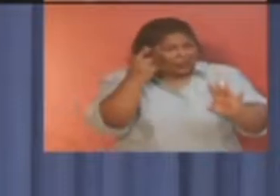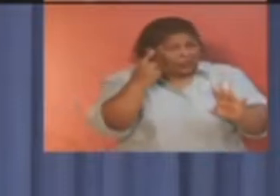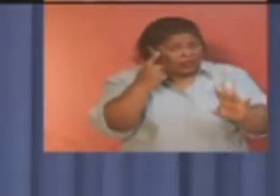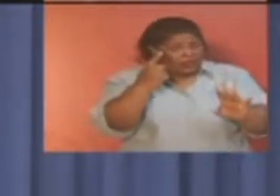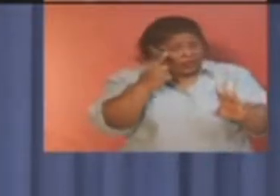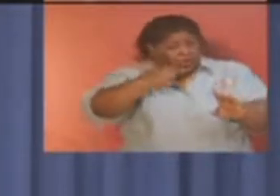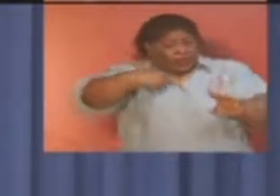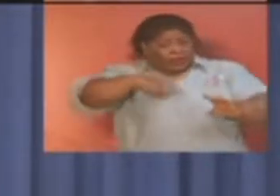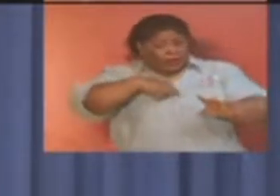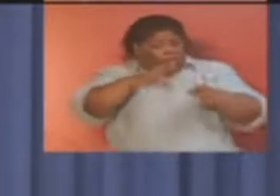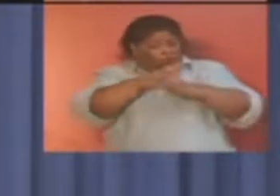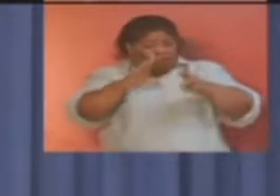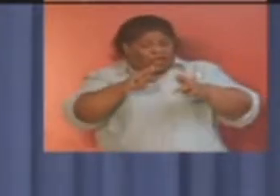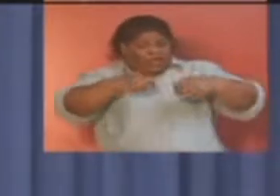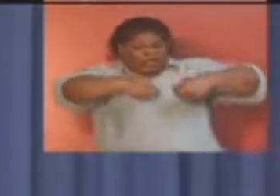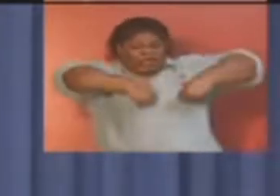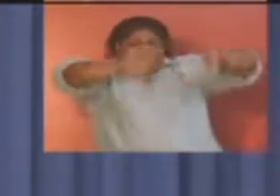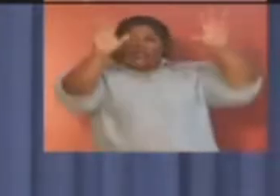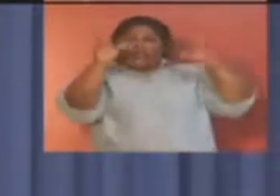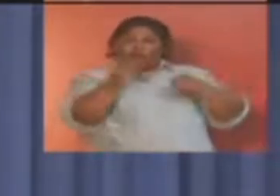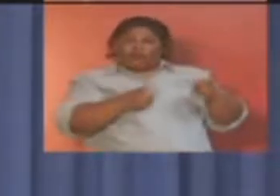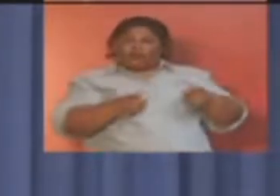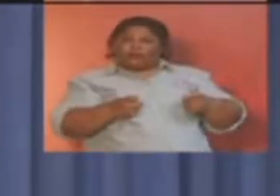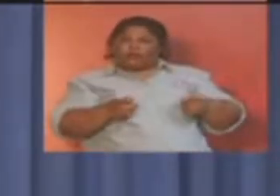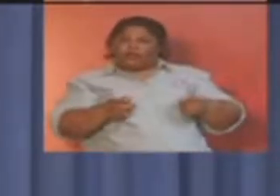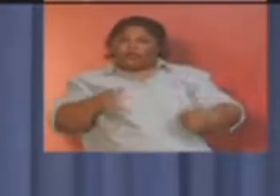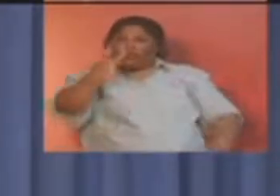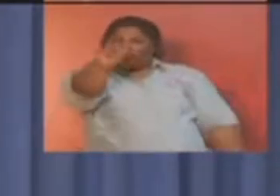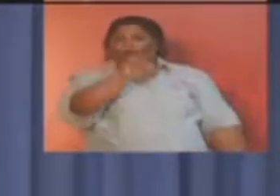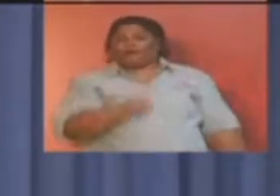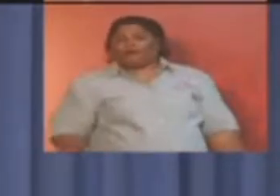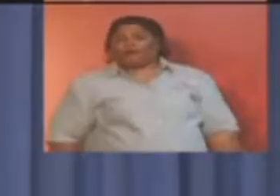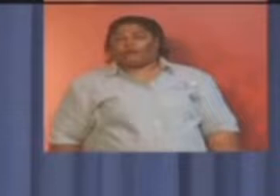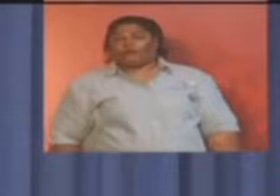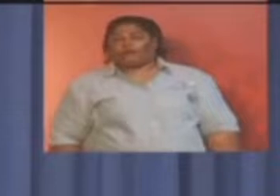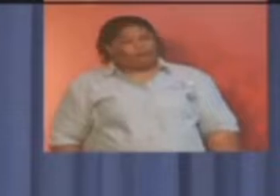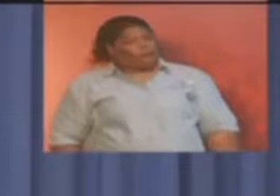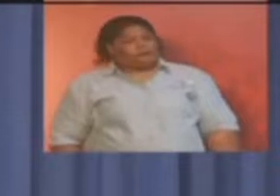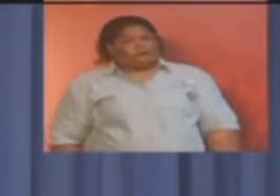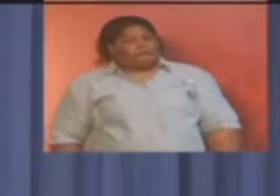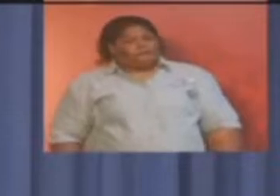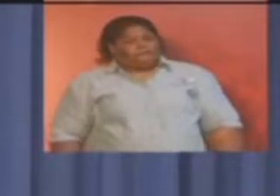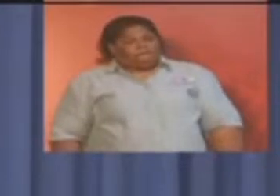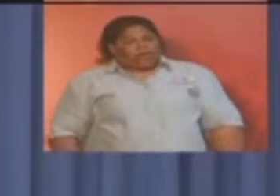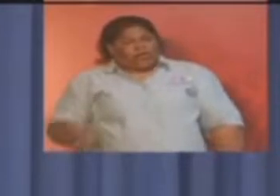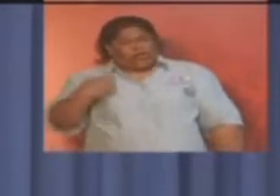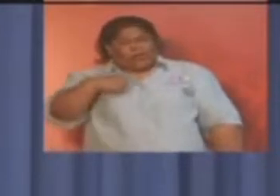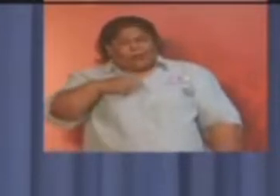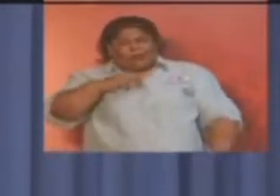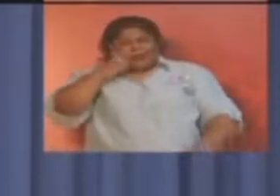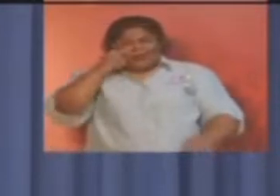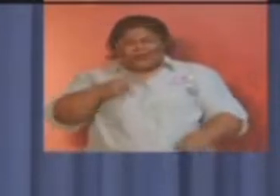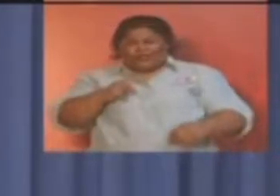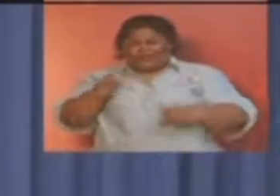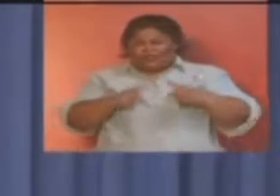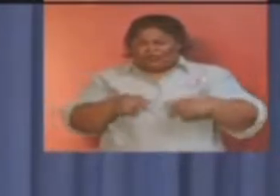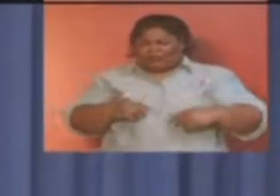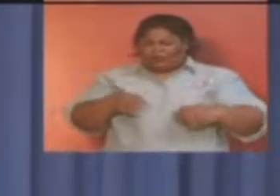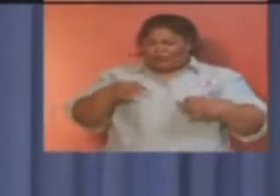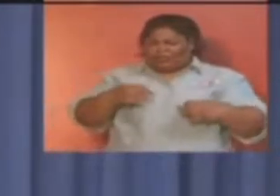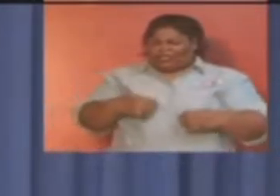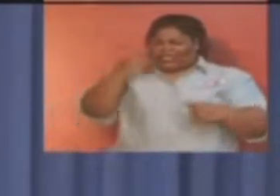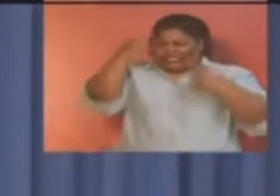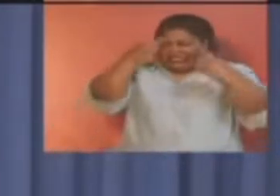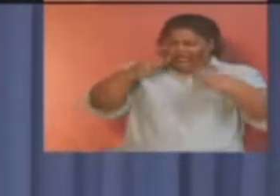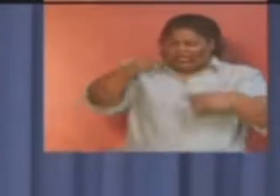I'm amazed at how many people are taking the position. Yes, we know this has to be done. In